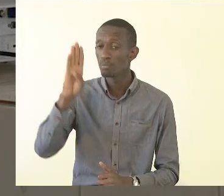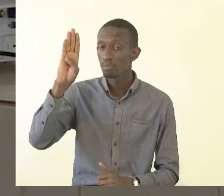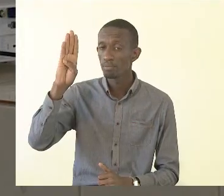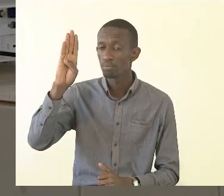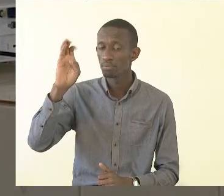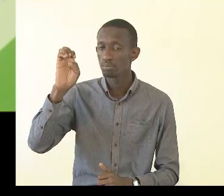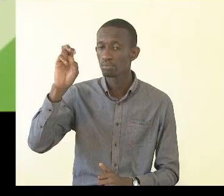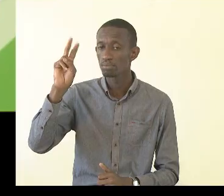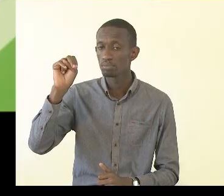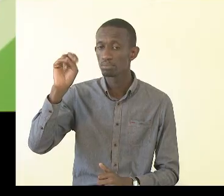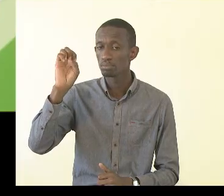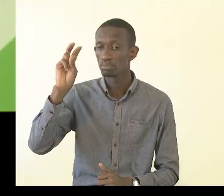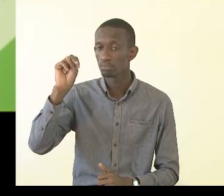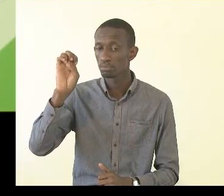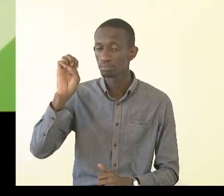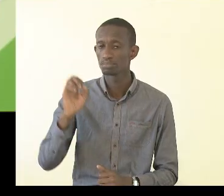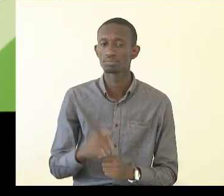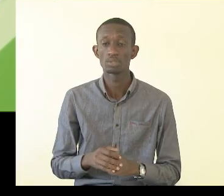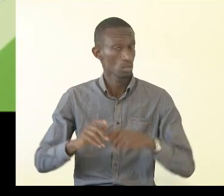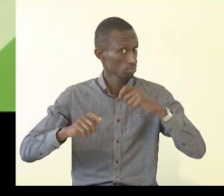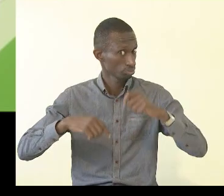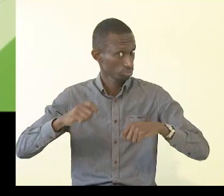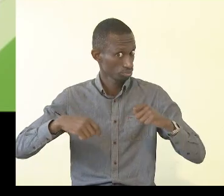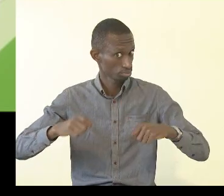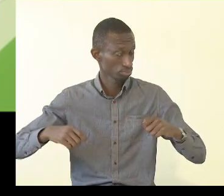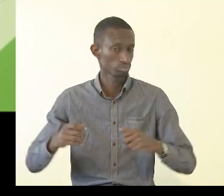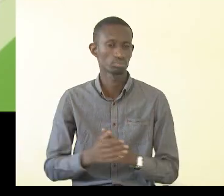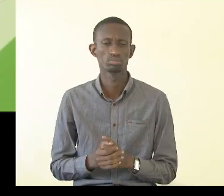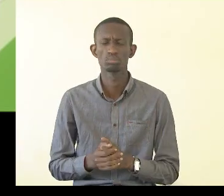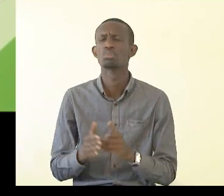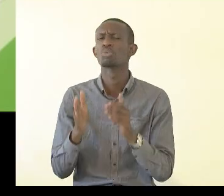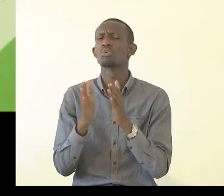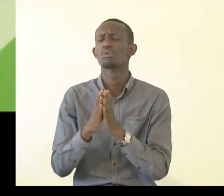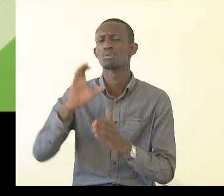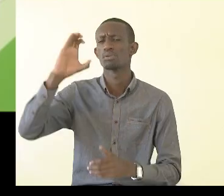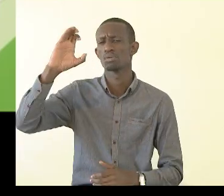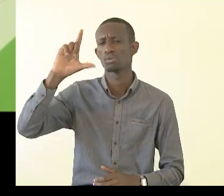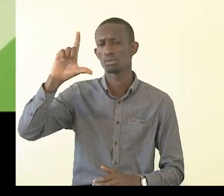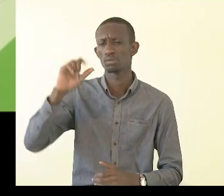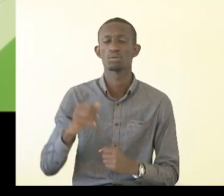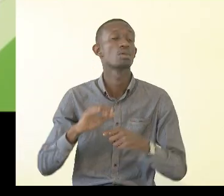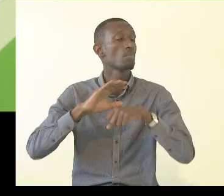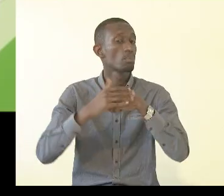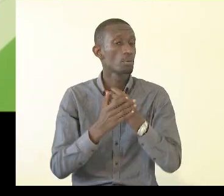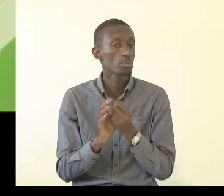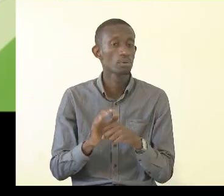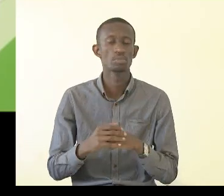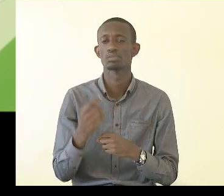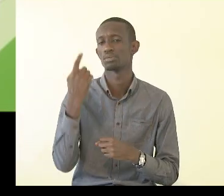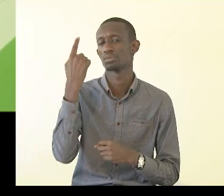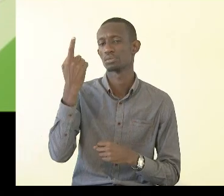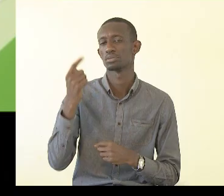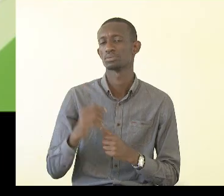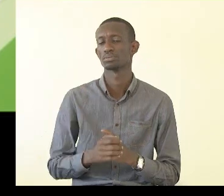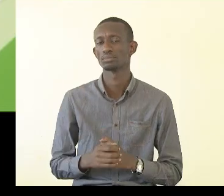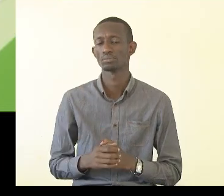reacts with the chlorine to form this. So the benzene reacts with chlorine to form 1, 2, 3, 4,